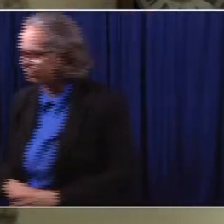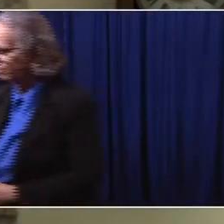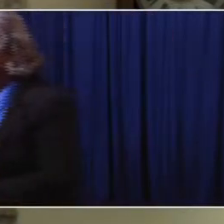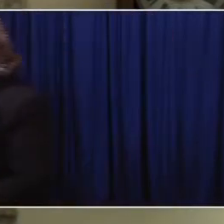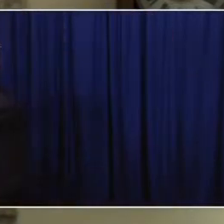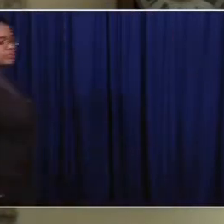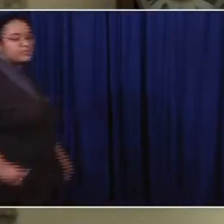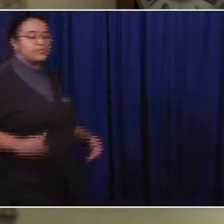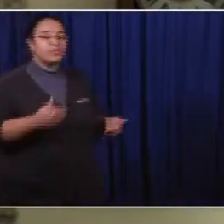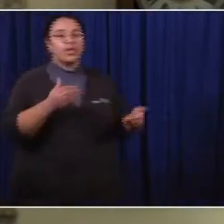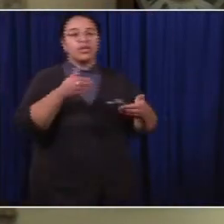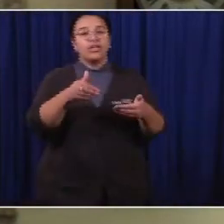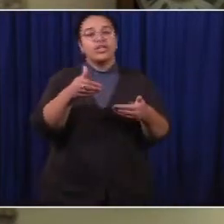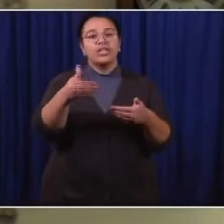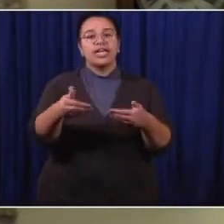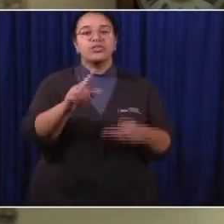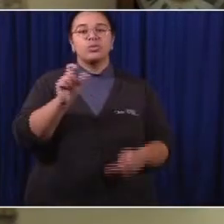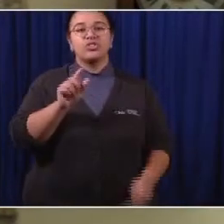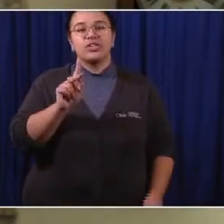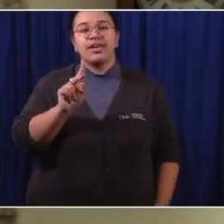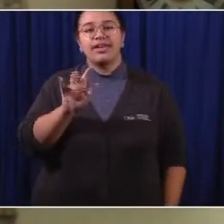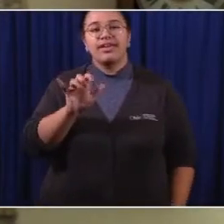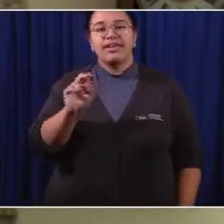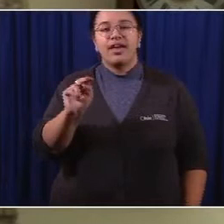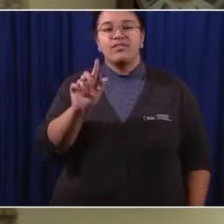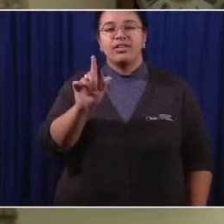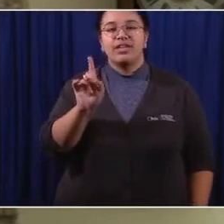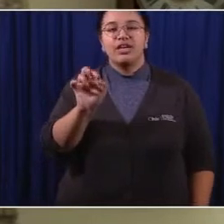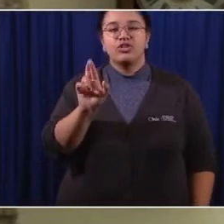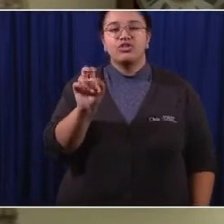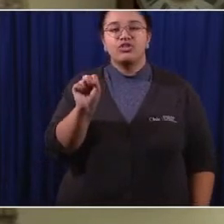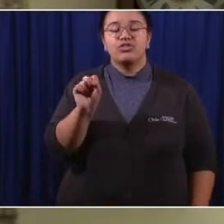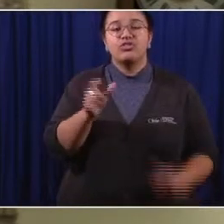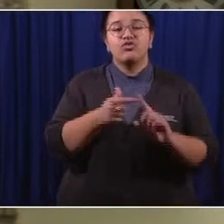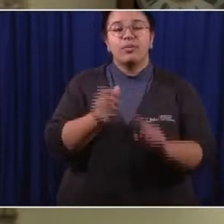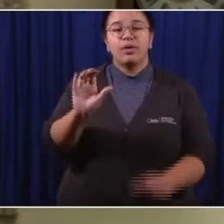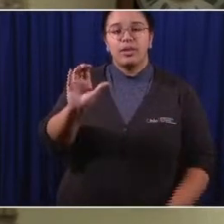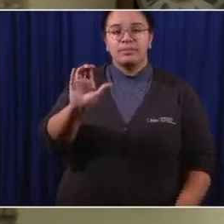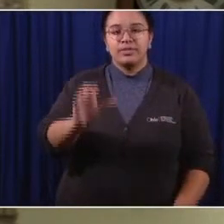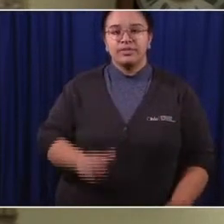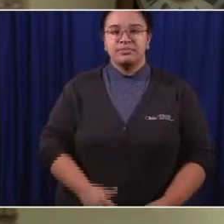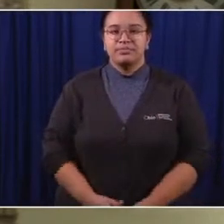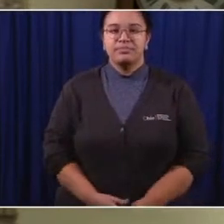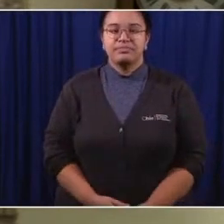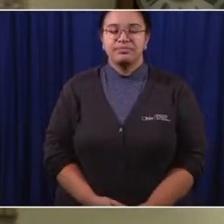Landers at WBNS in Columbus.